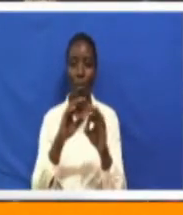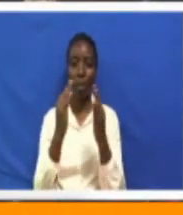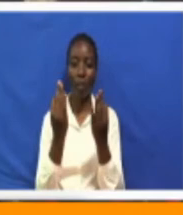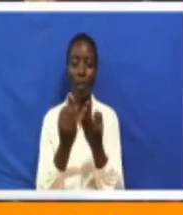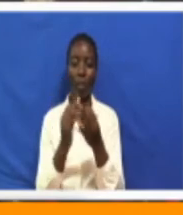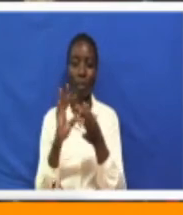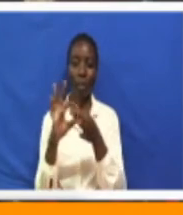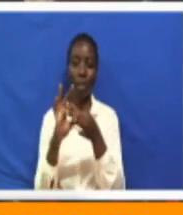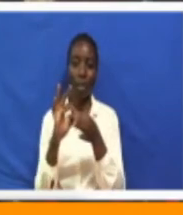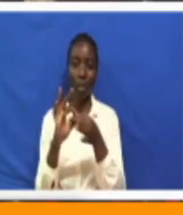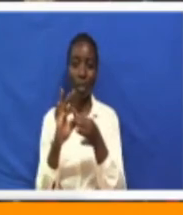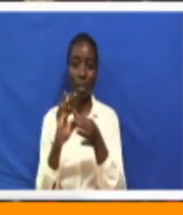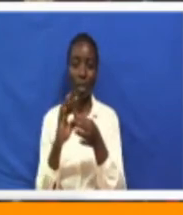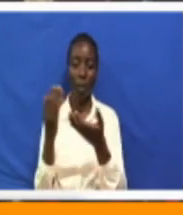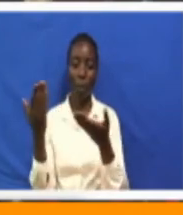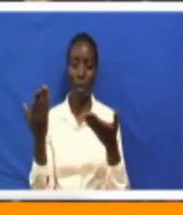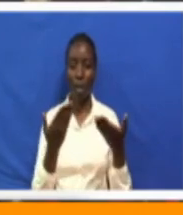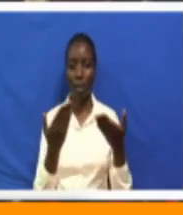foreign